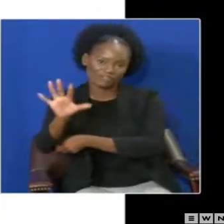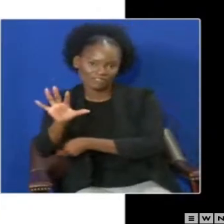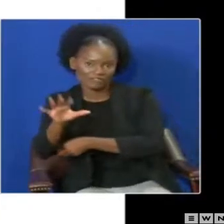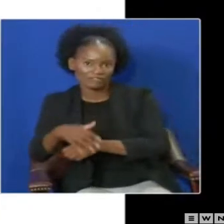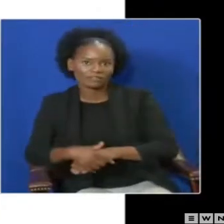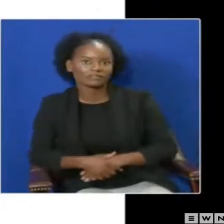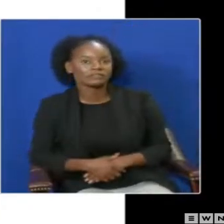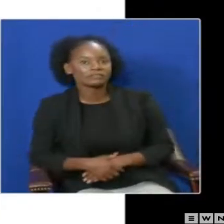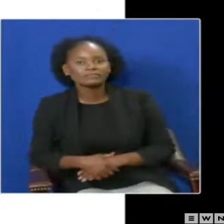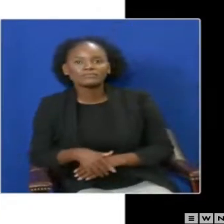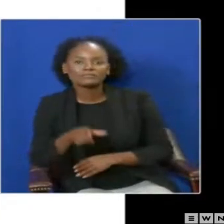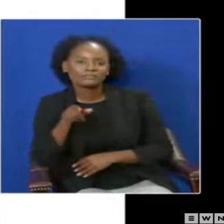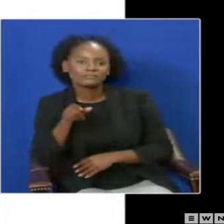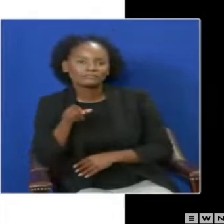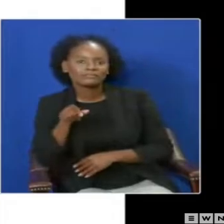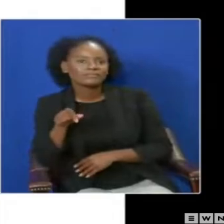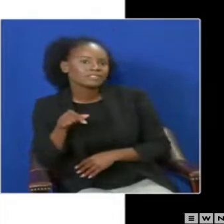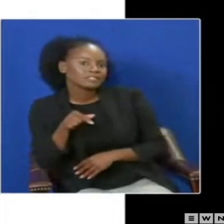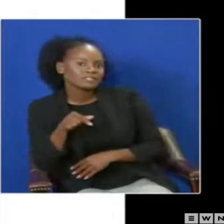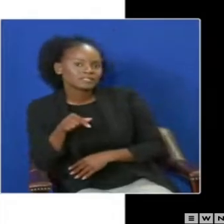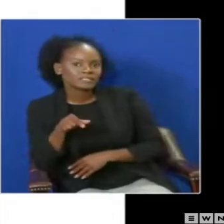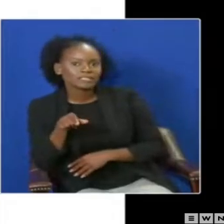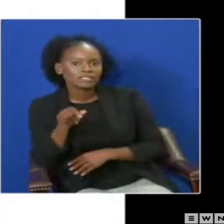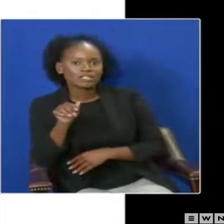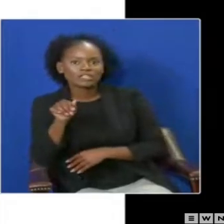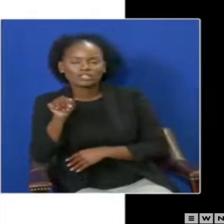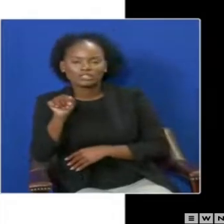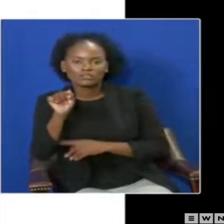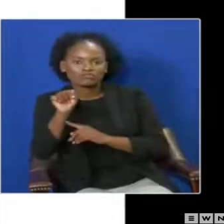share, followed by